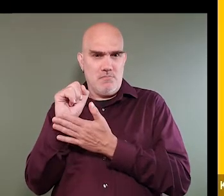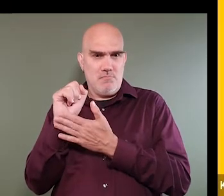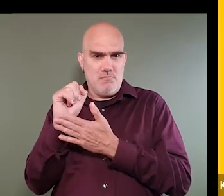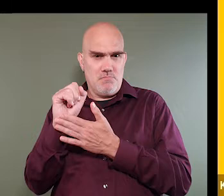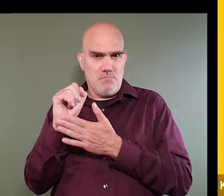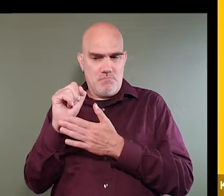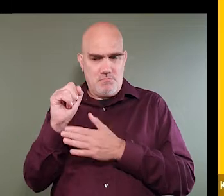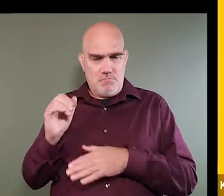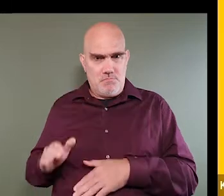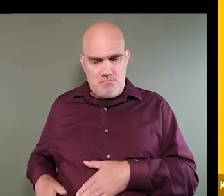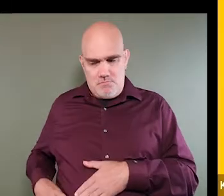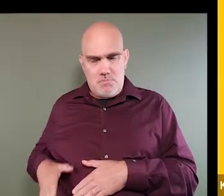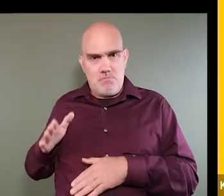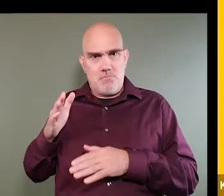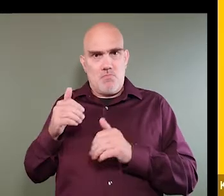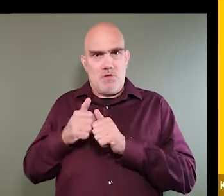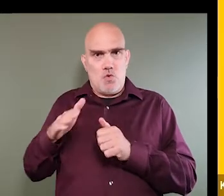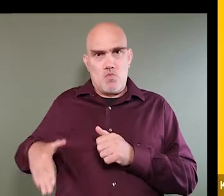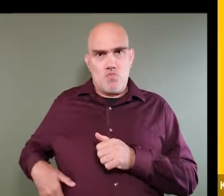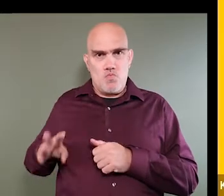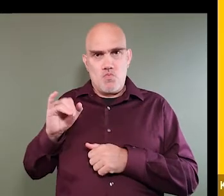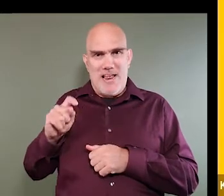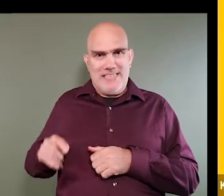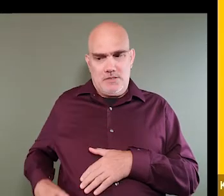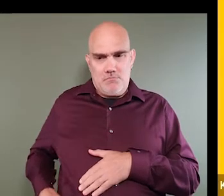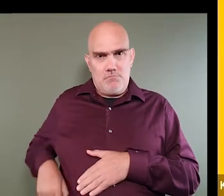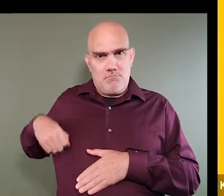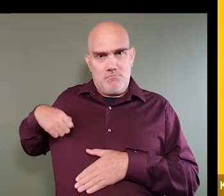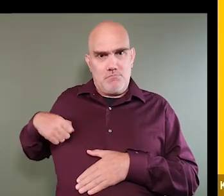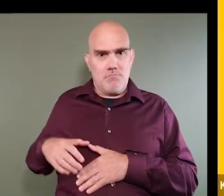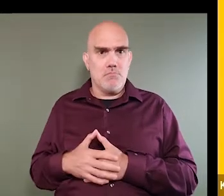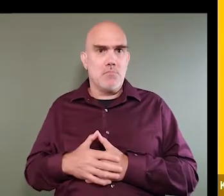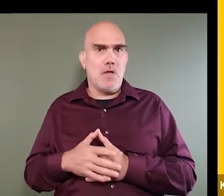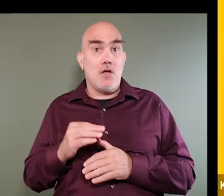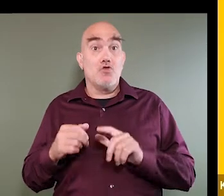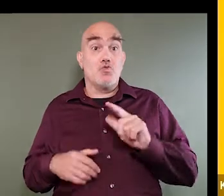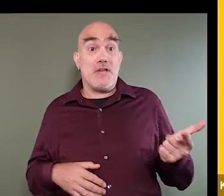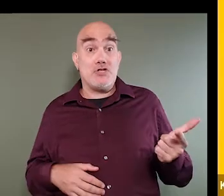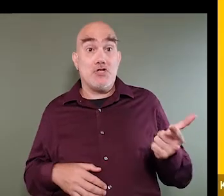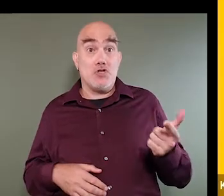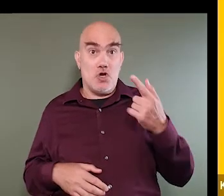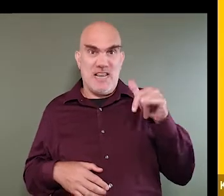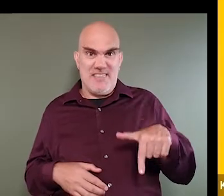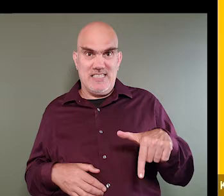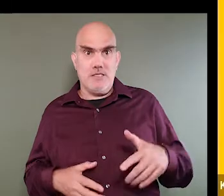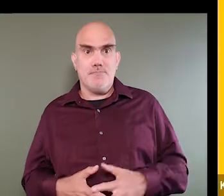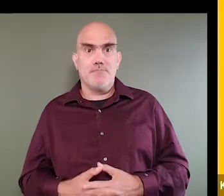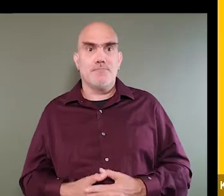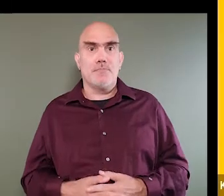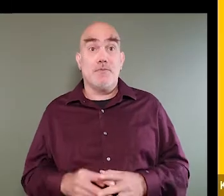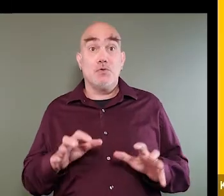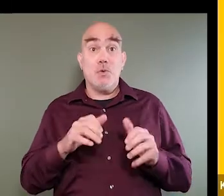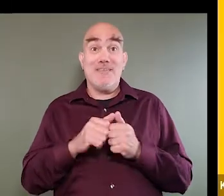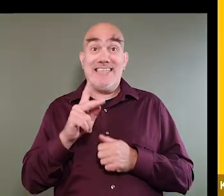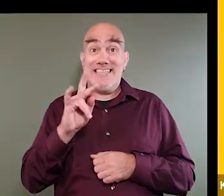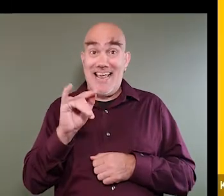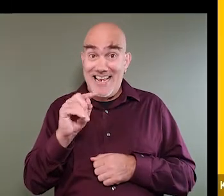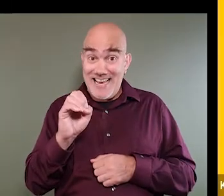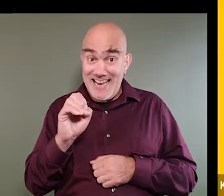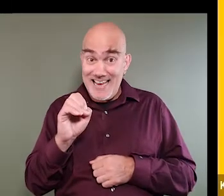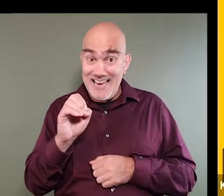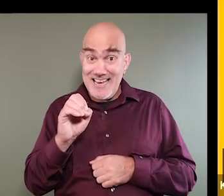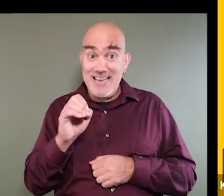as you pull it back, and put it back down to the start, and switch sides. So it looks like this. If you're doing it with